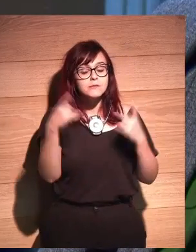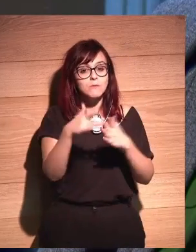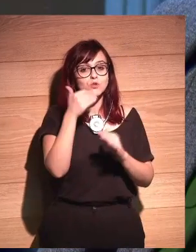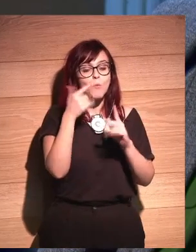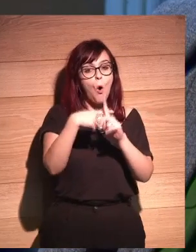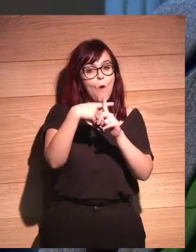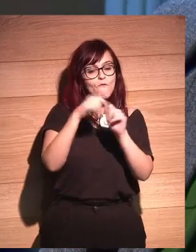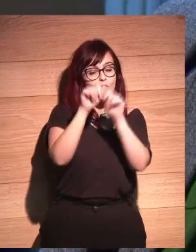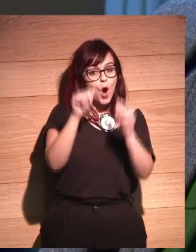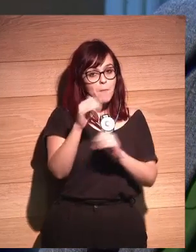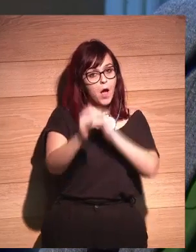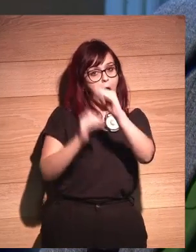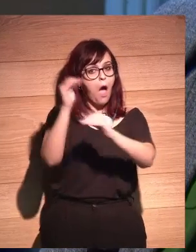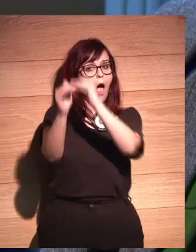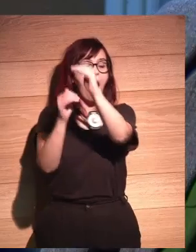make all these